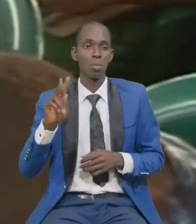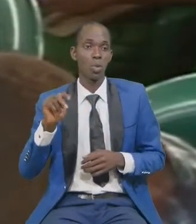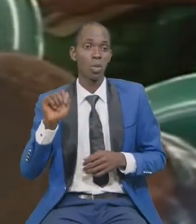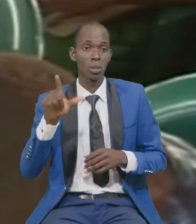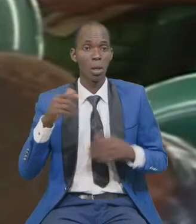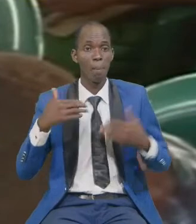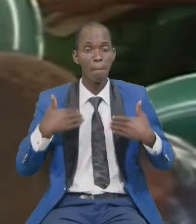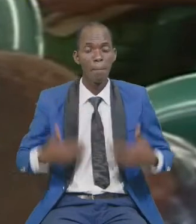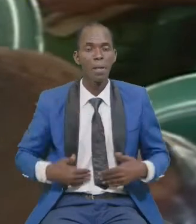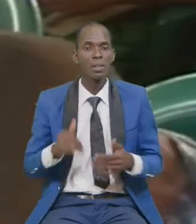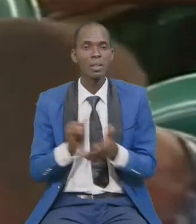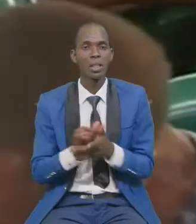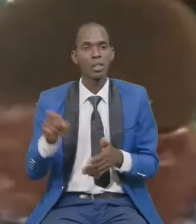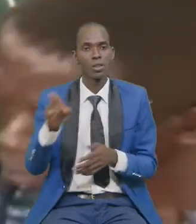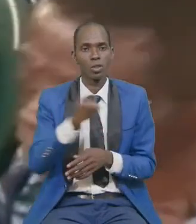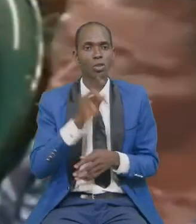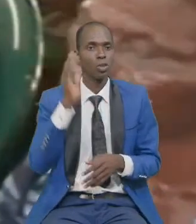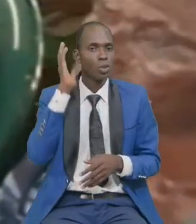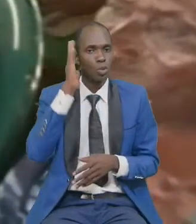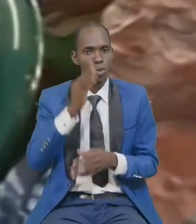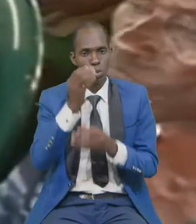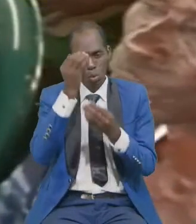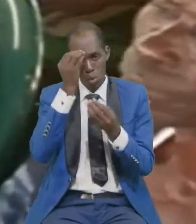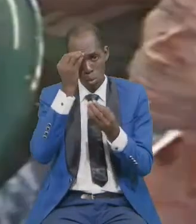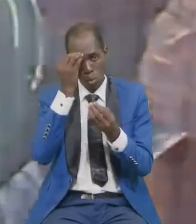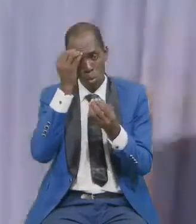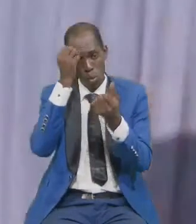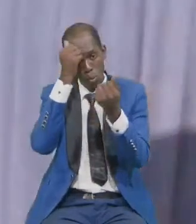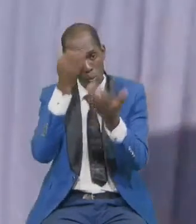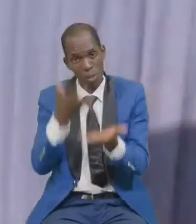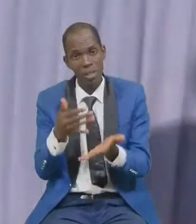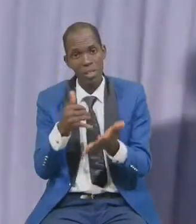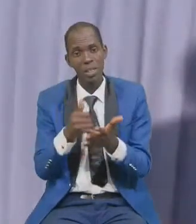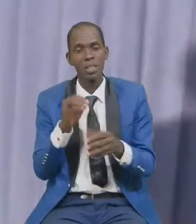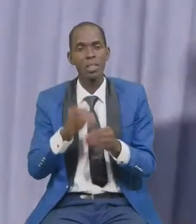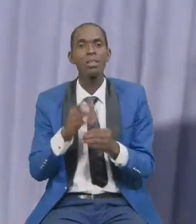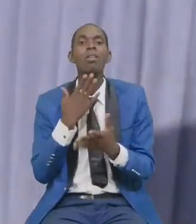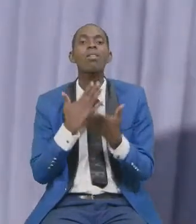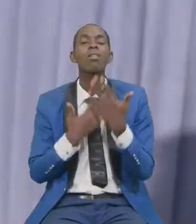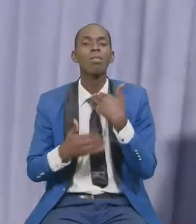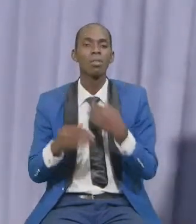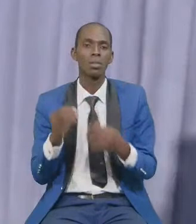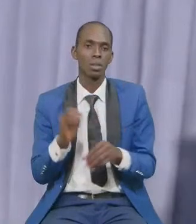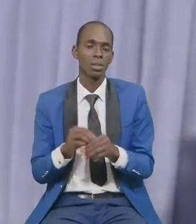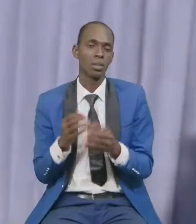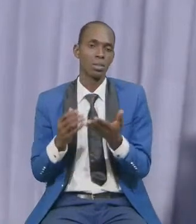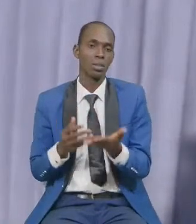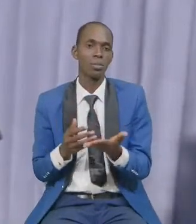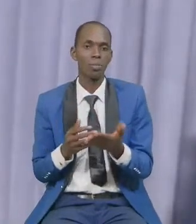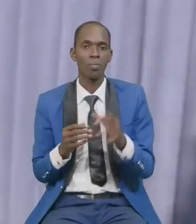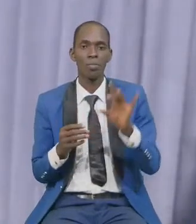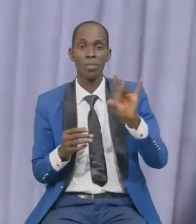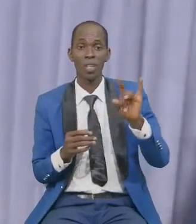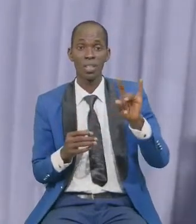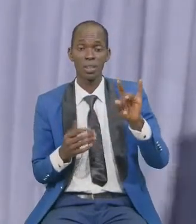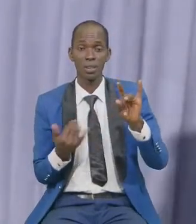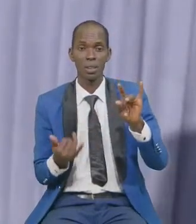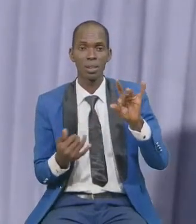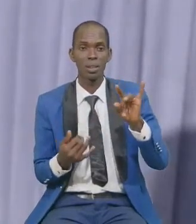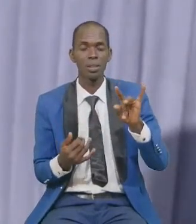obey it in the laws thereof. Verse 18, being then made